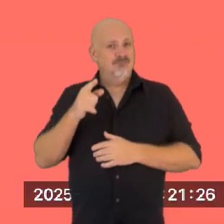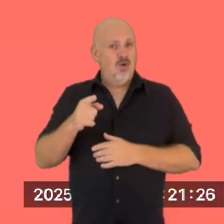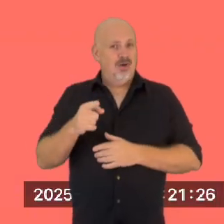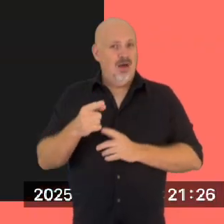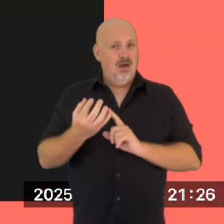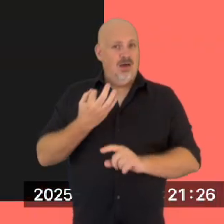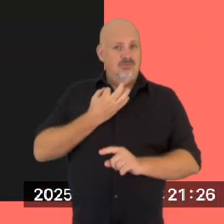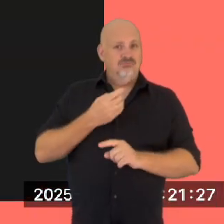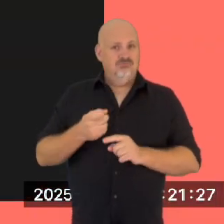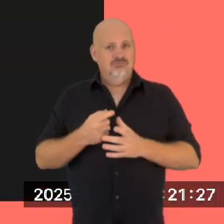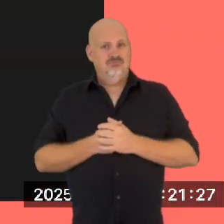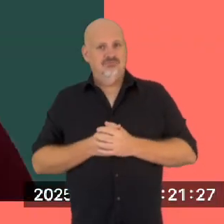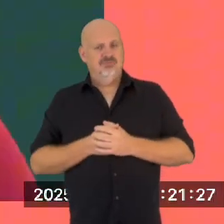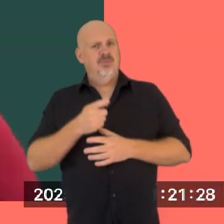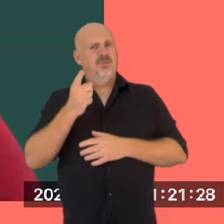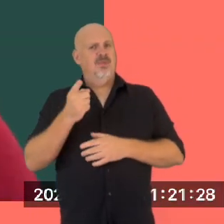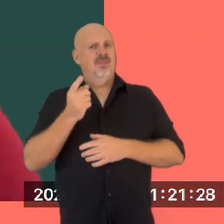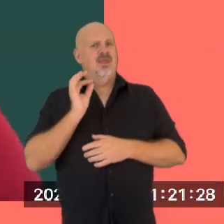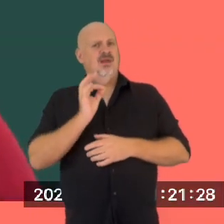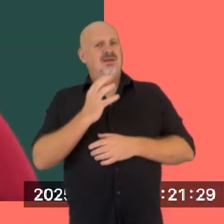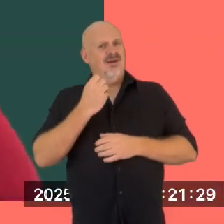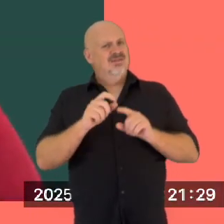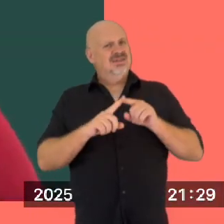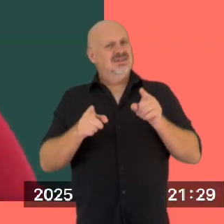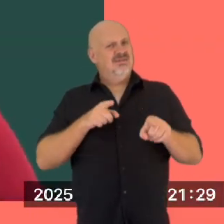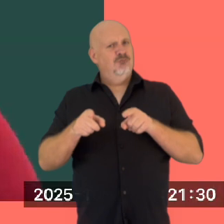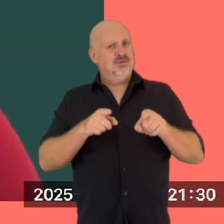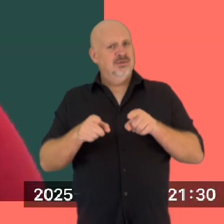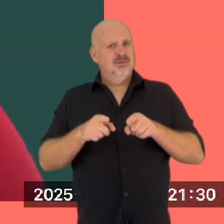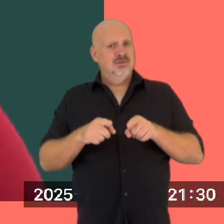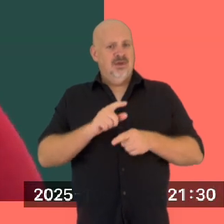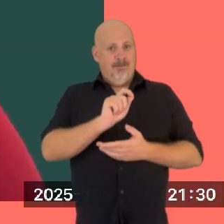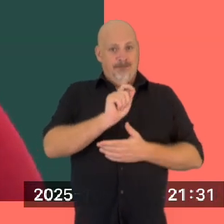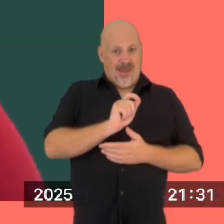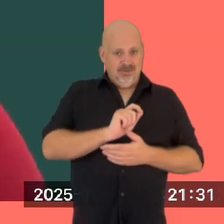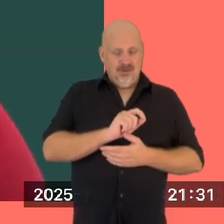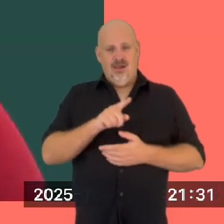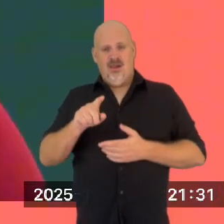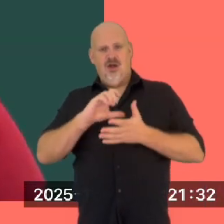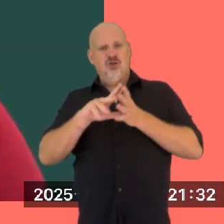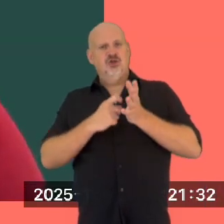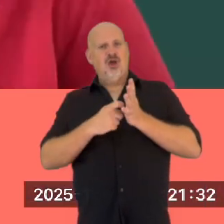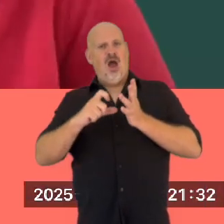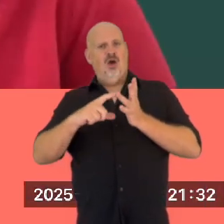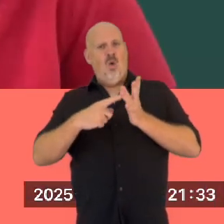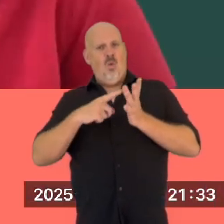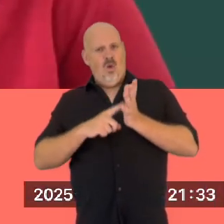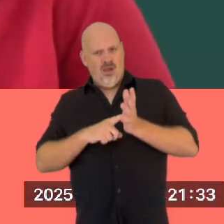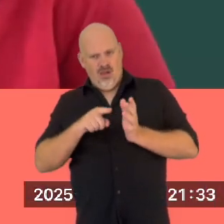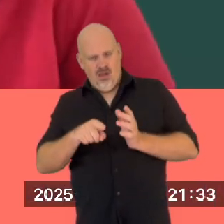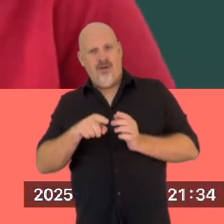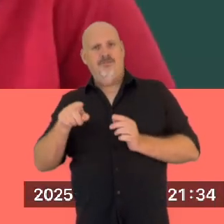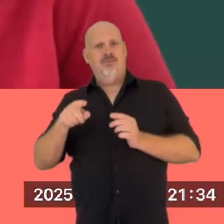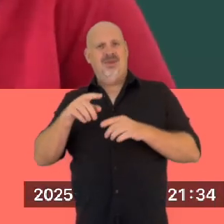here from Maya in California who is asking, is there a difference with using pencil